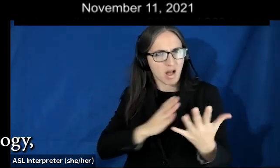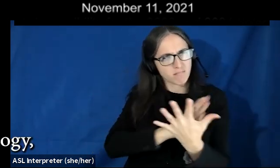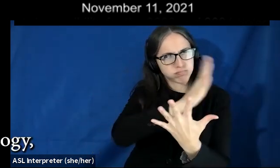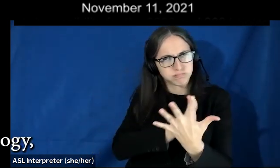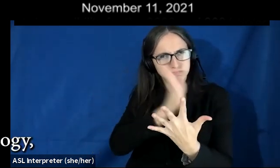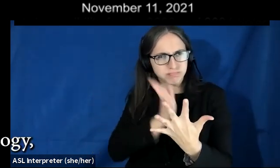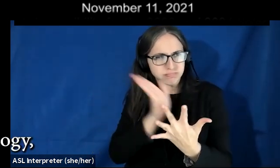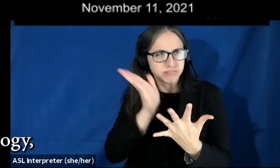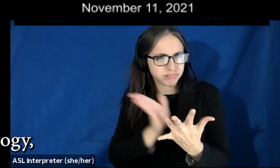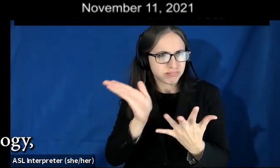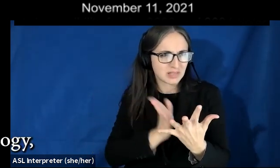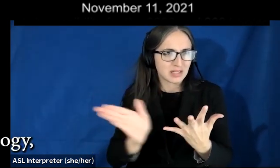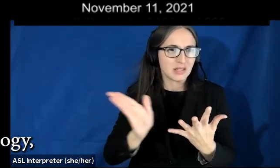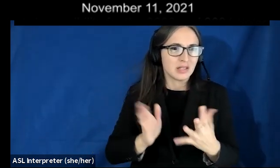sociology,